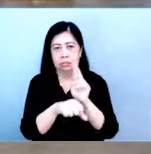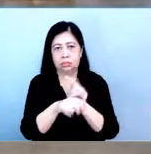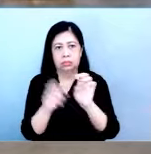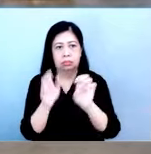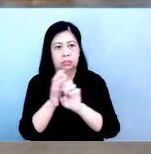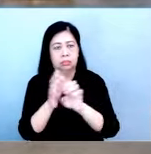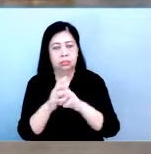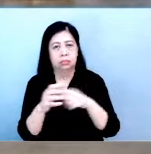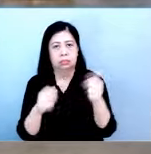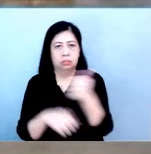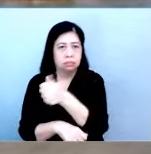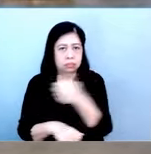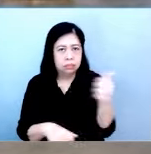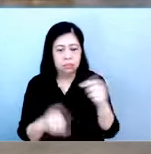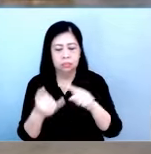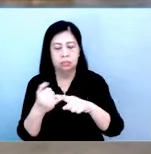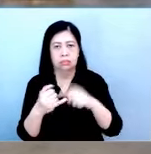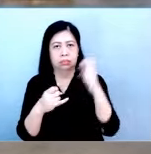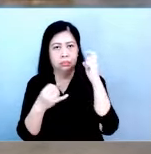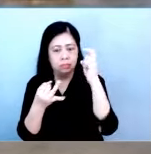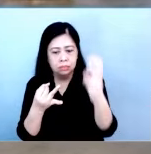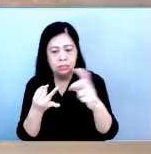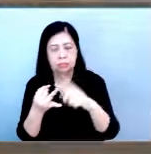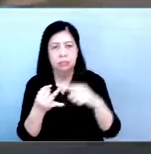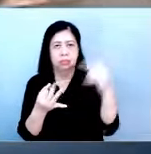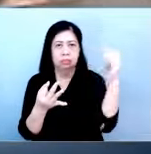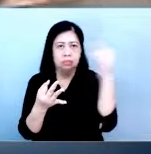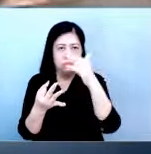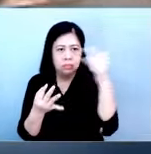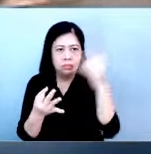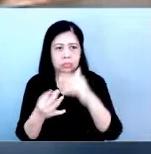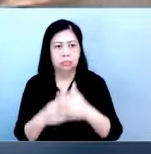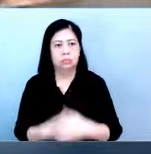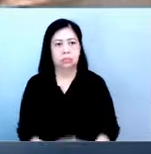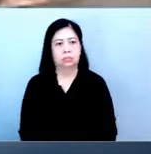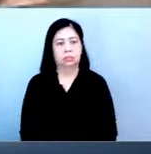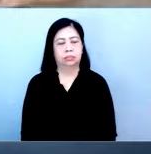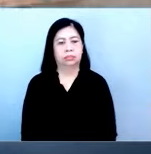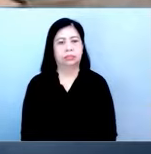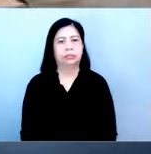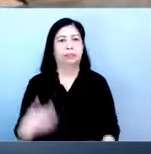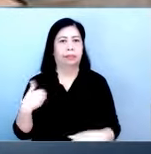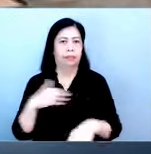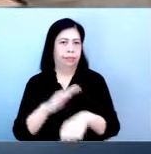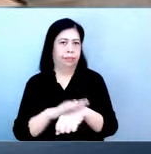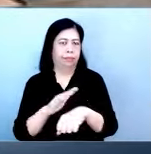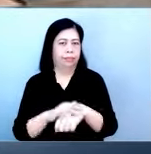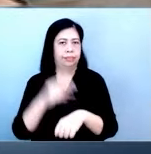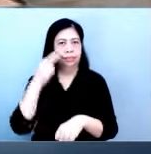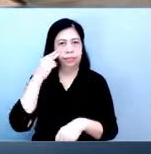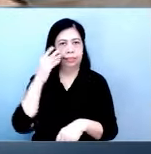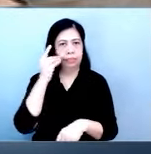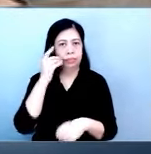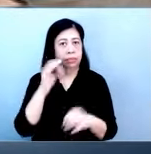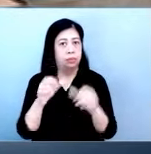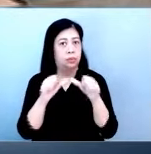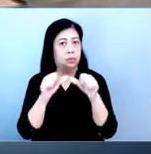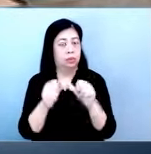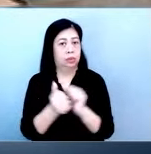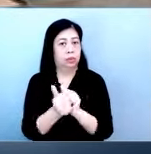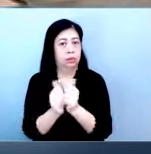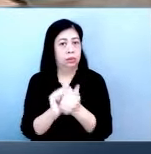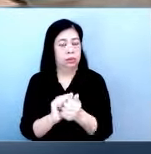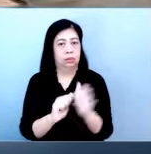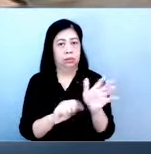ng transportasyon, railway o kaya airport. May babala pa si Davide kung itutuloy ang pag-amyenda sa